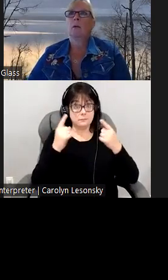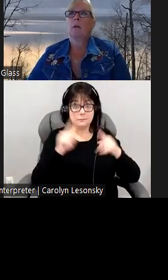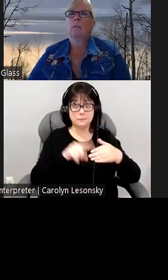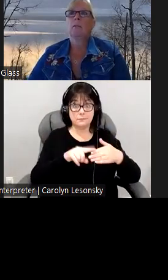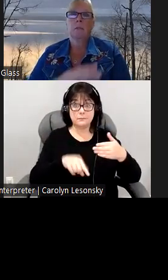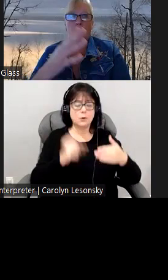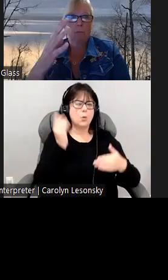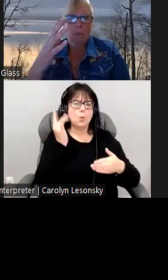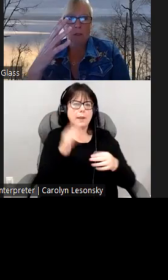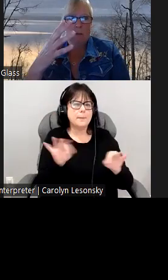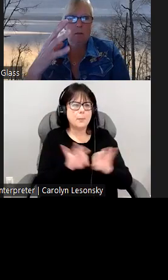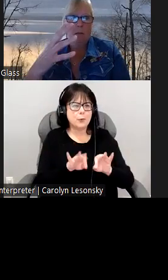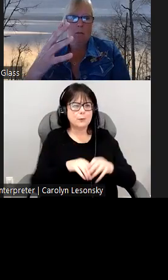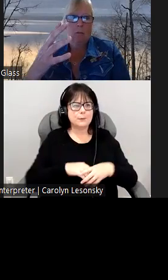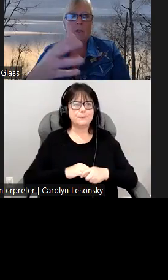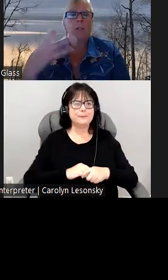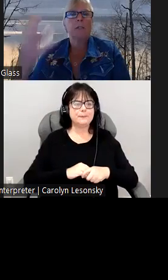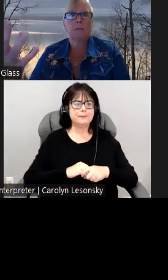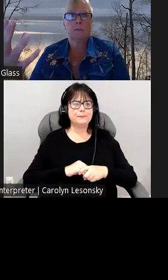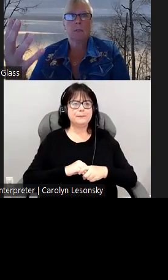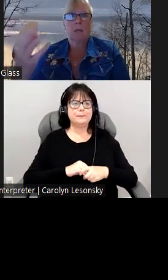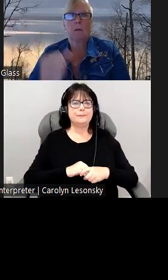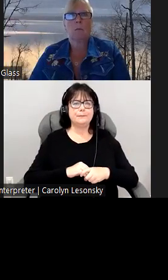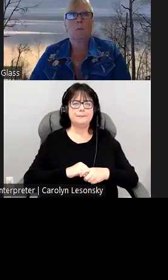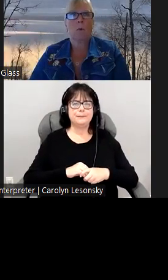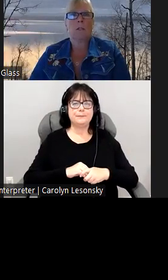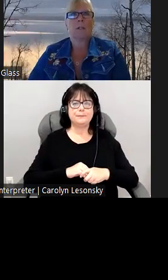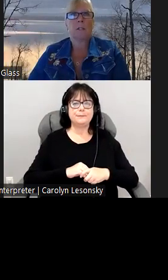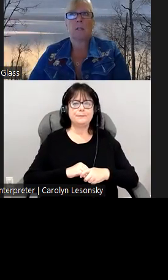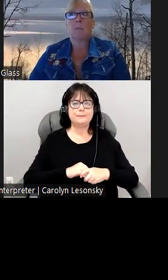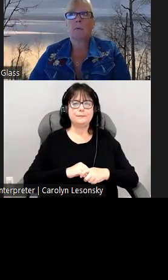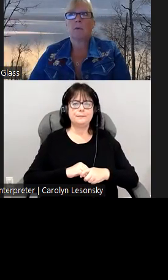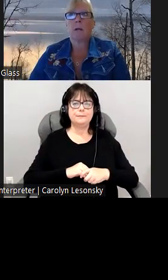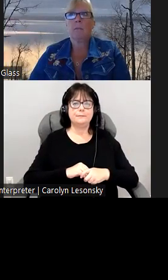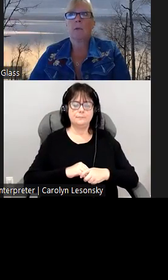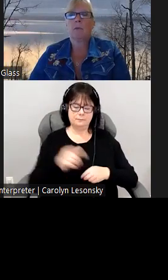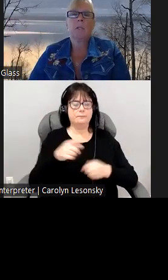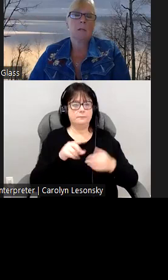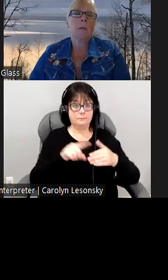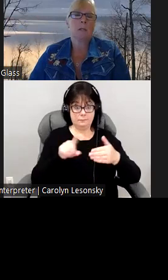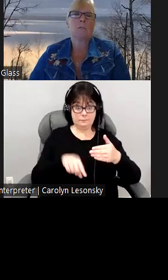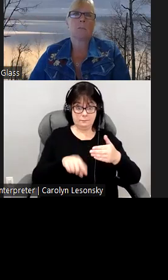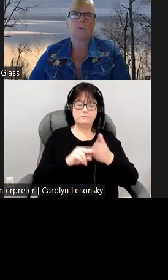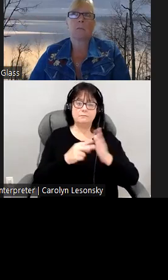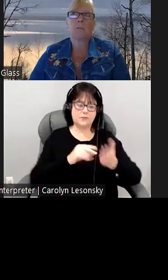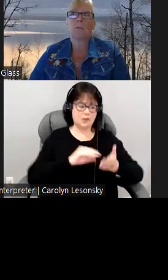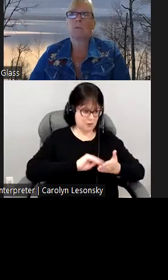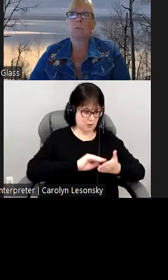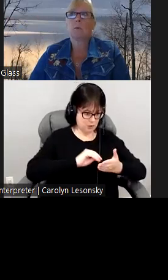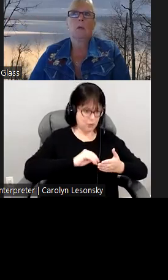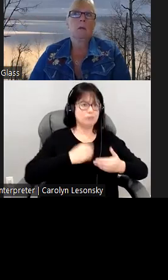The outcomes, you know, the result of what learners did in our program are really the impacts of the program.